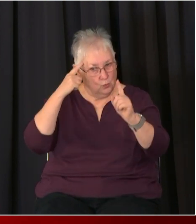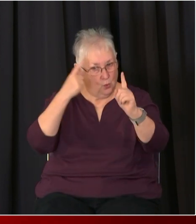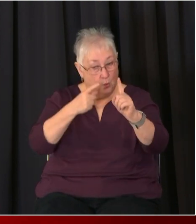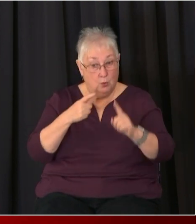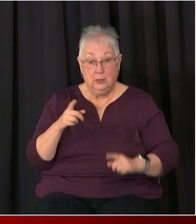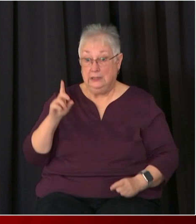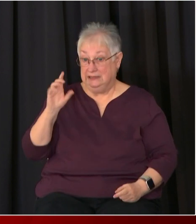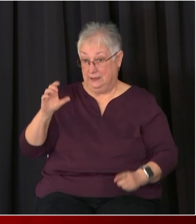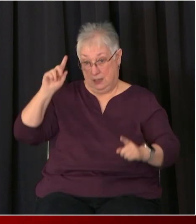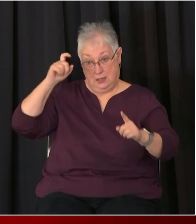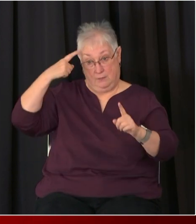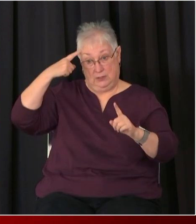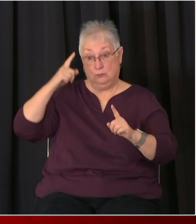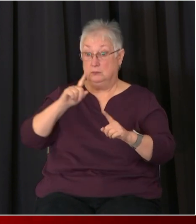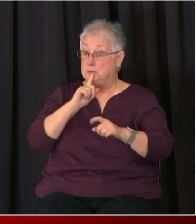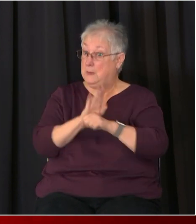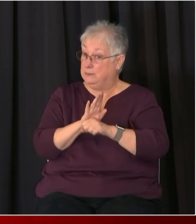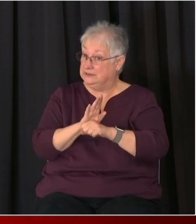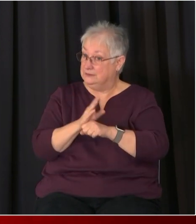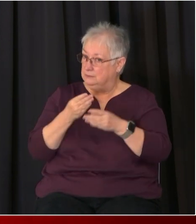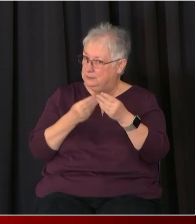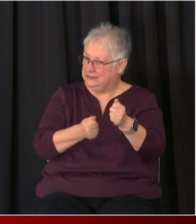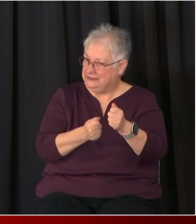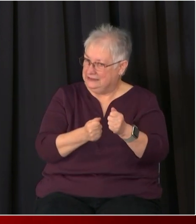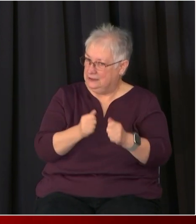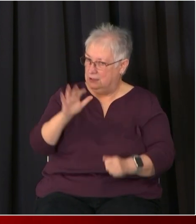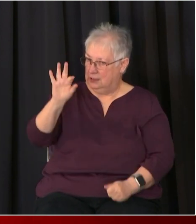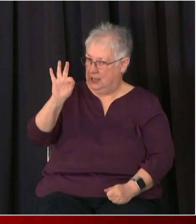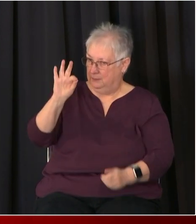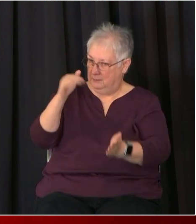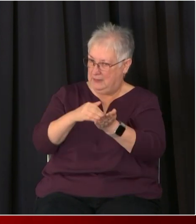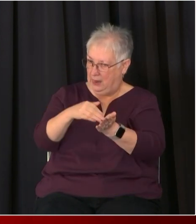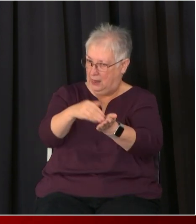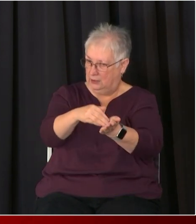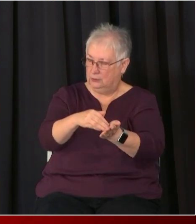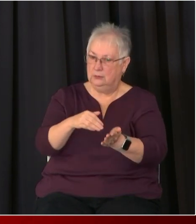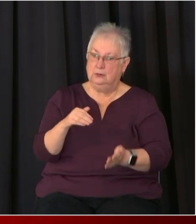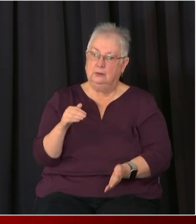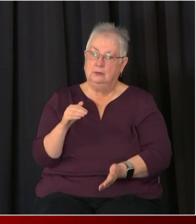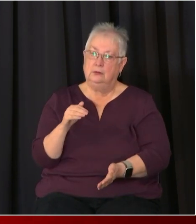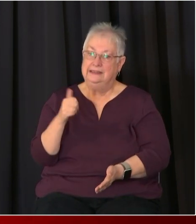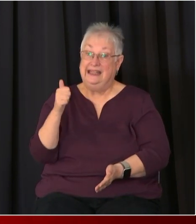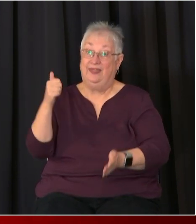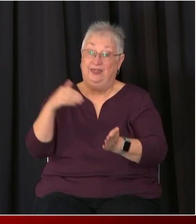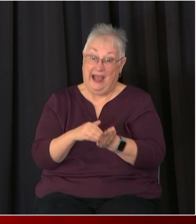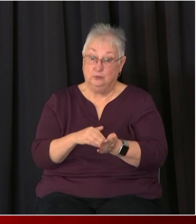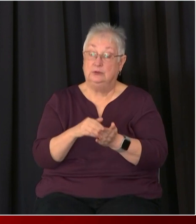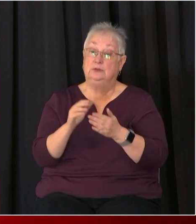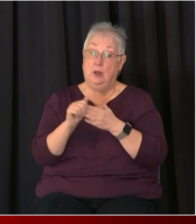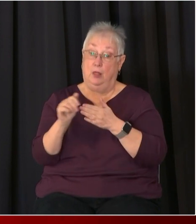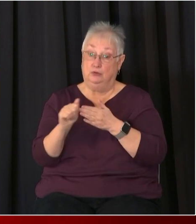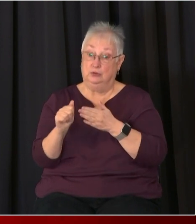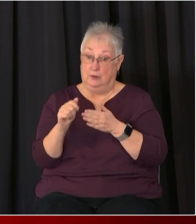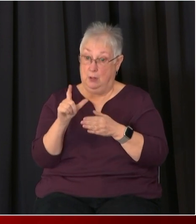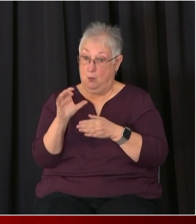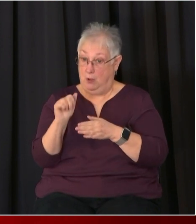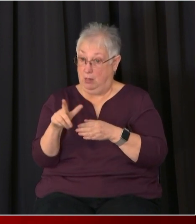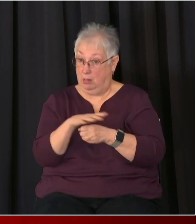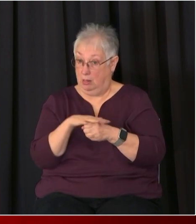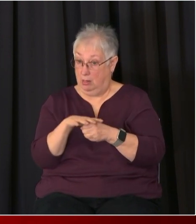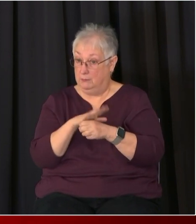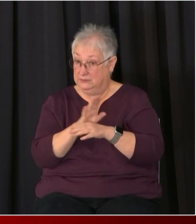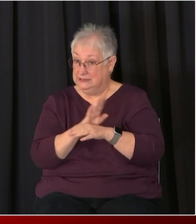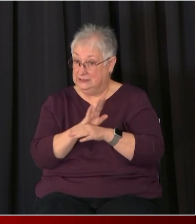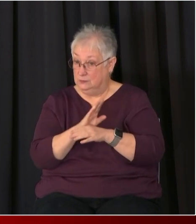local businesses, and very significantly, we spent